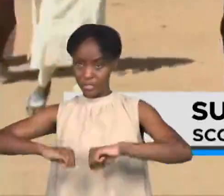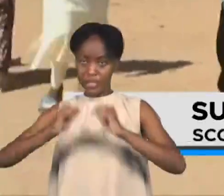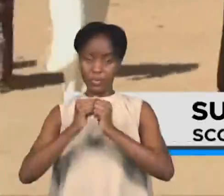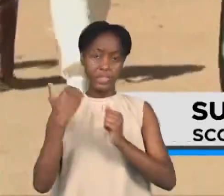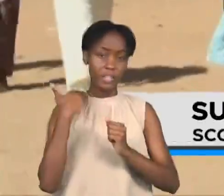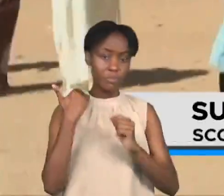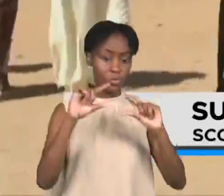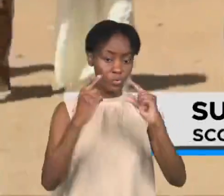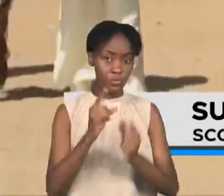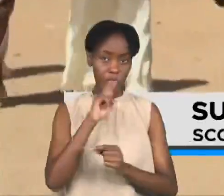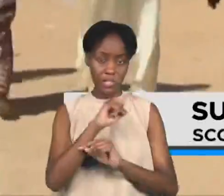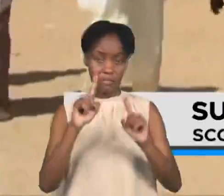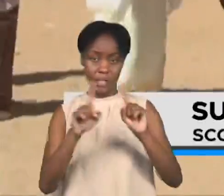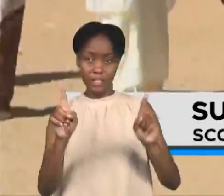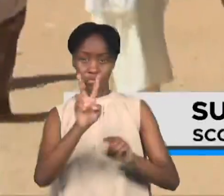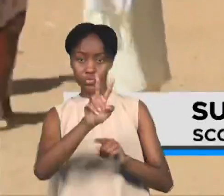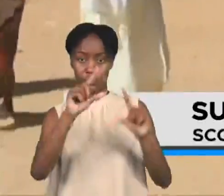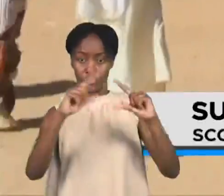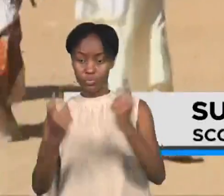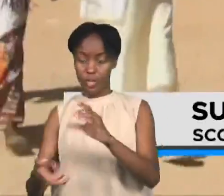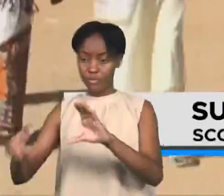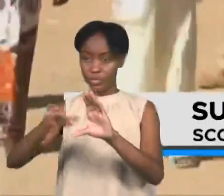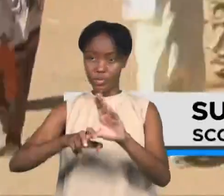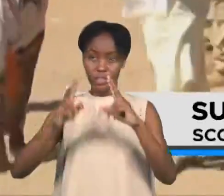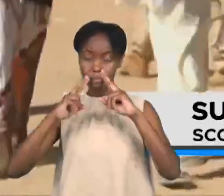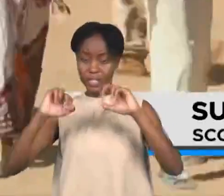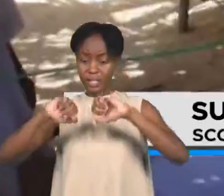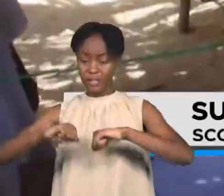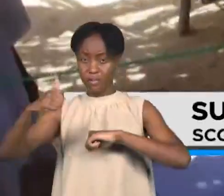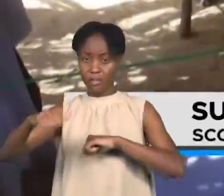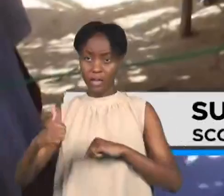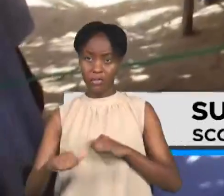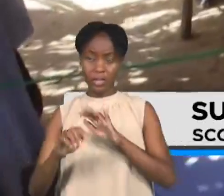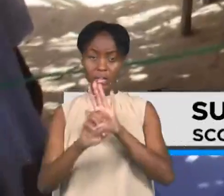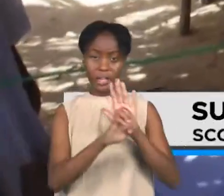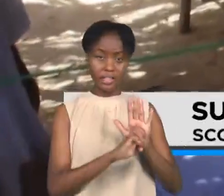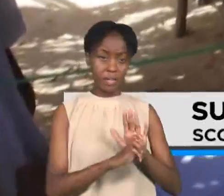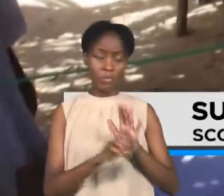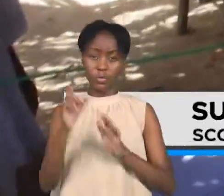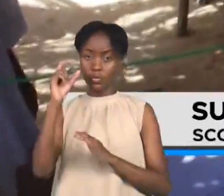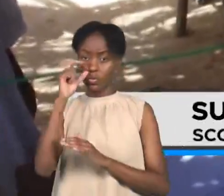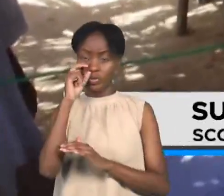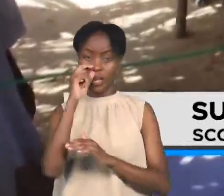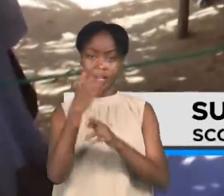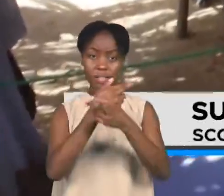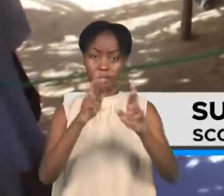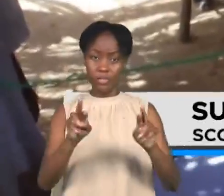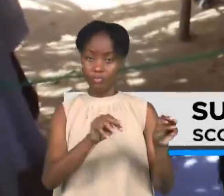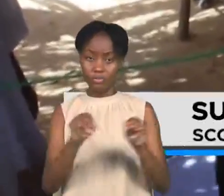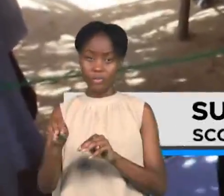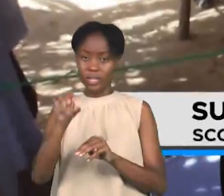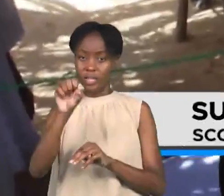Darfur. But two groups refused to join the recent peace deal, including the Sudan Liberation Movement (SLM) faction led